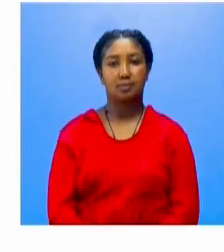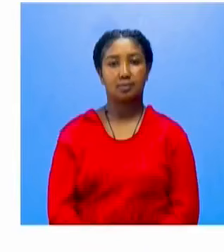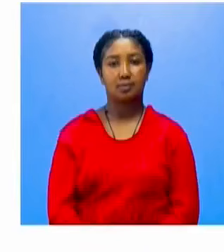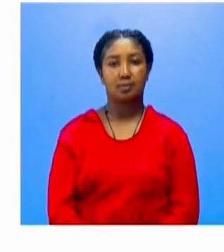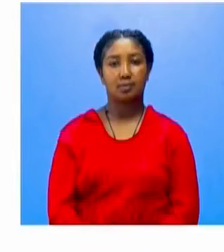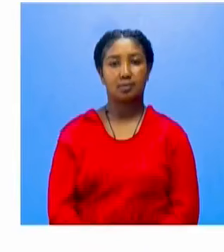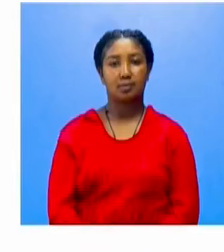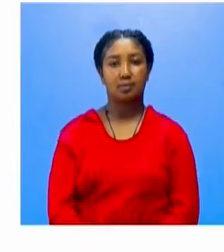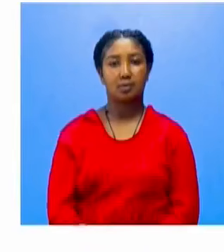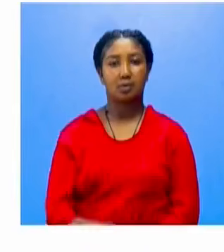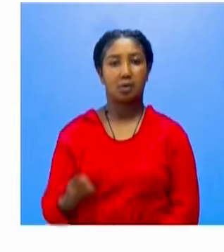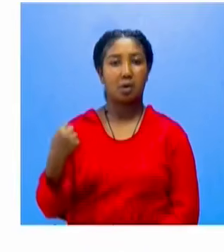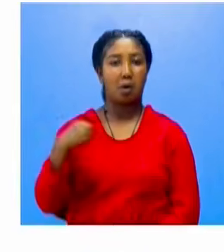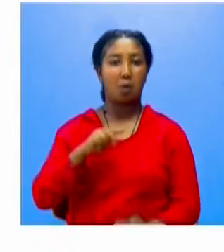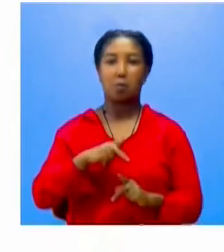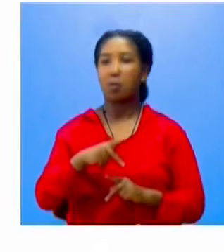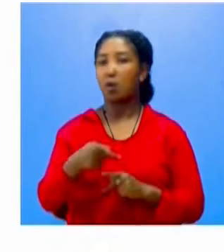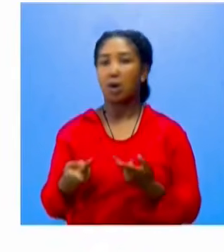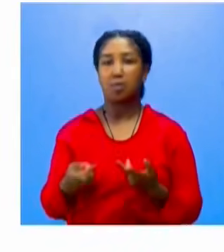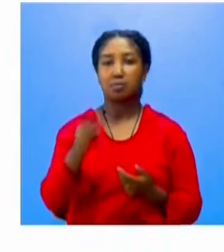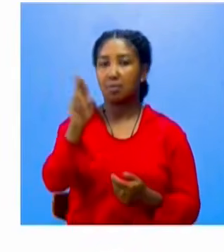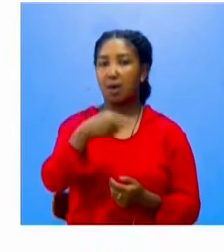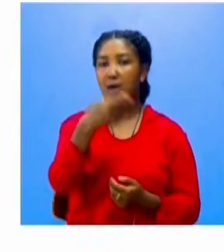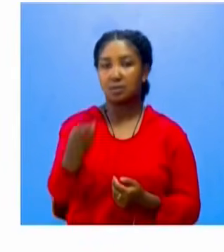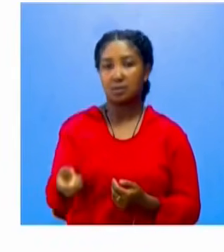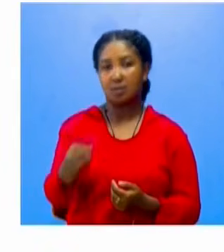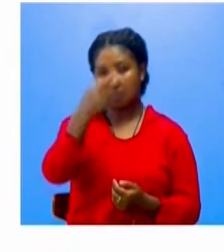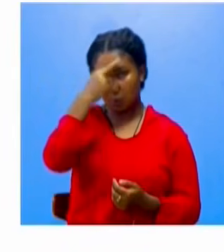our program.